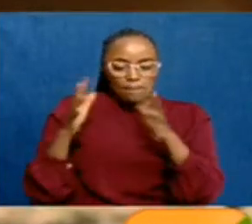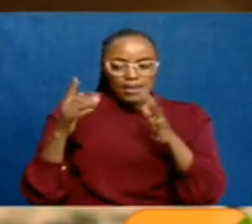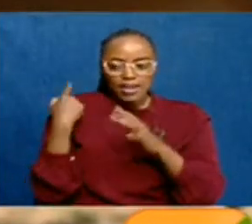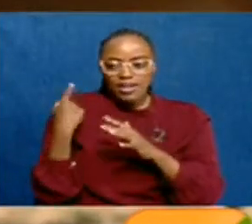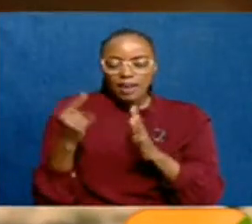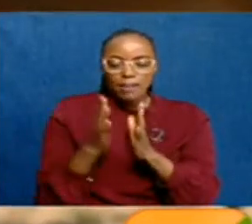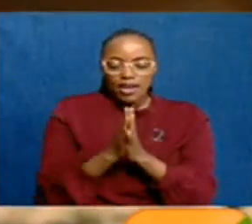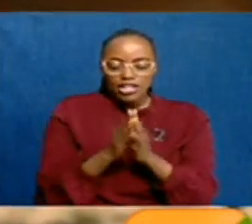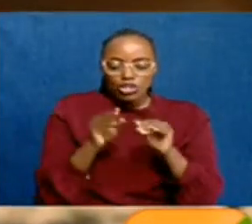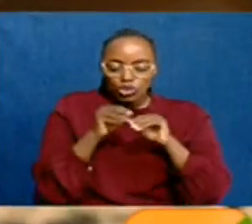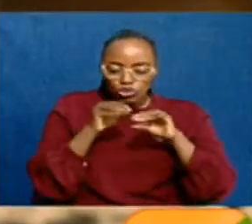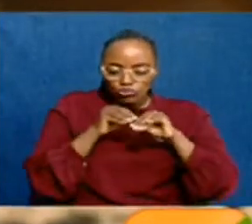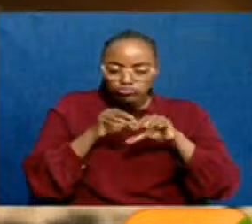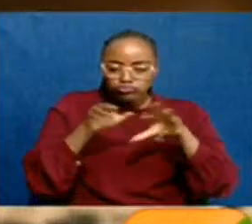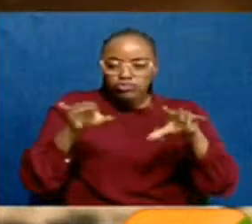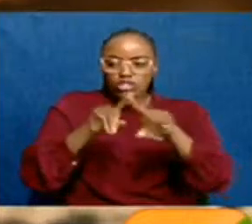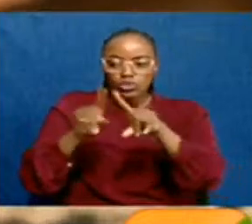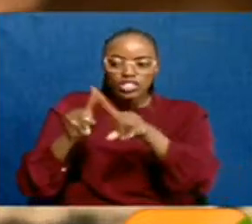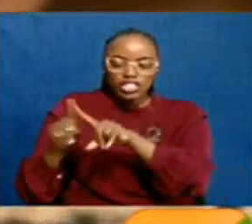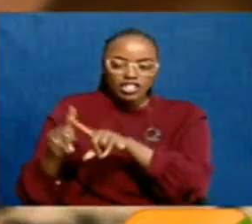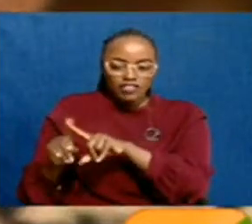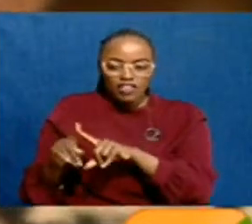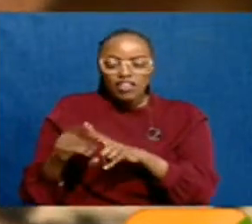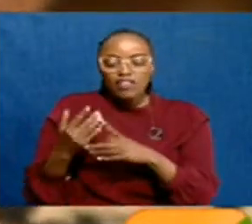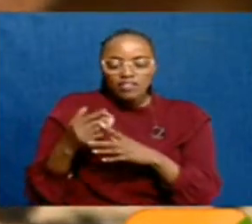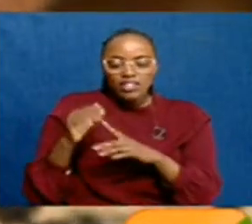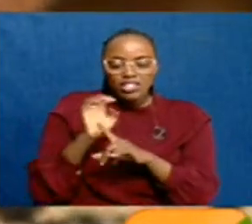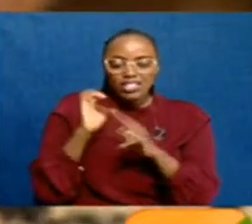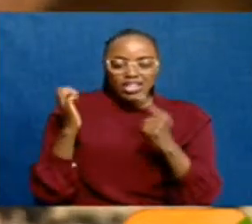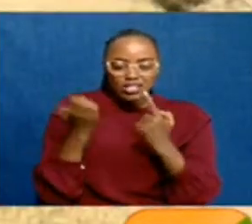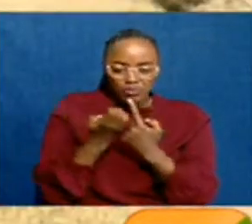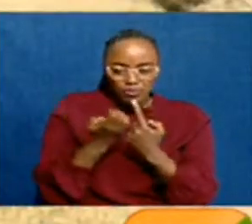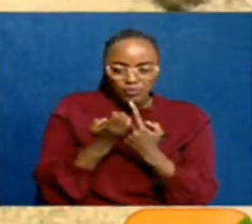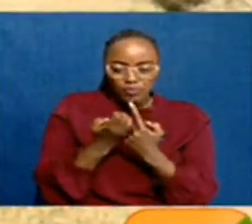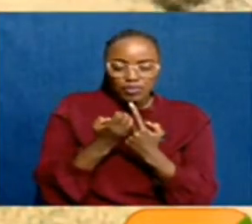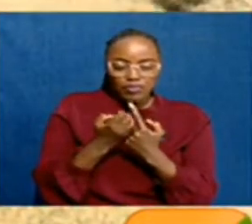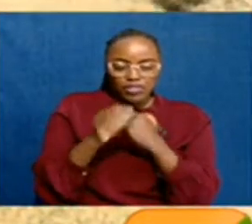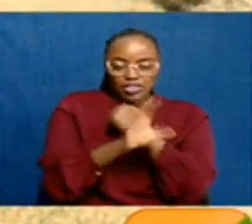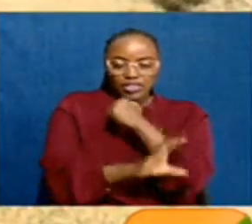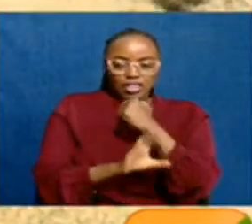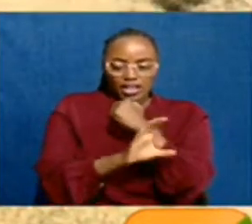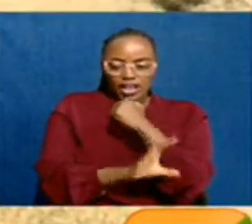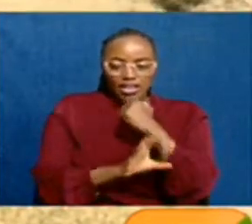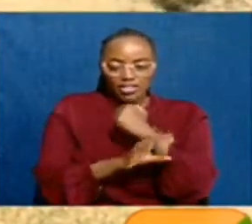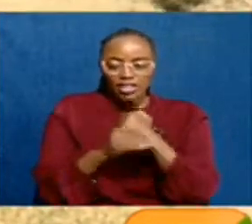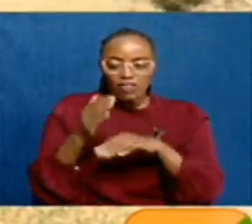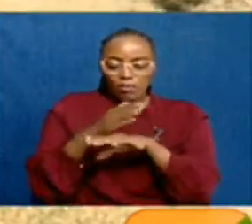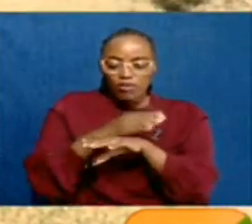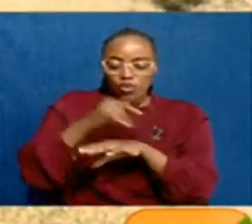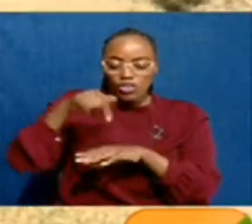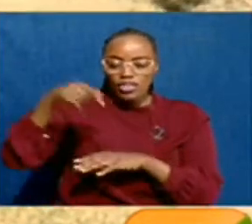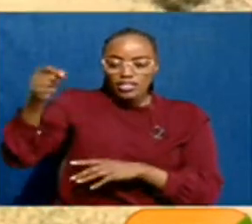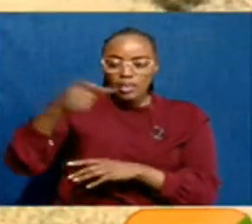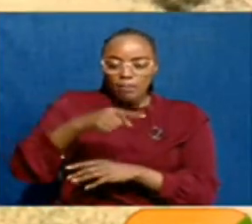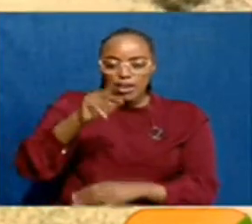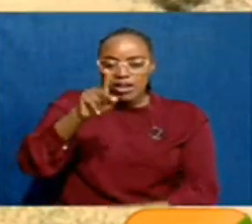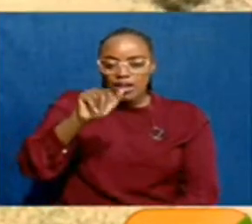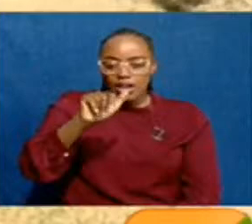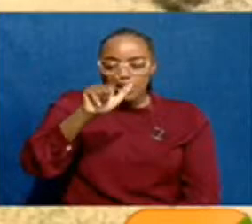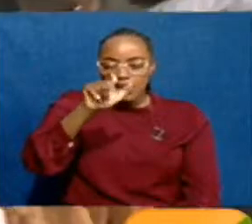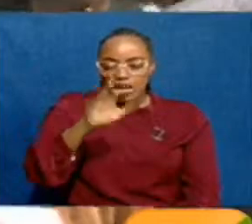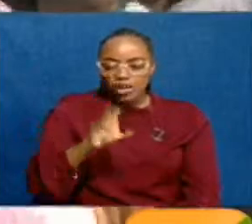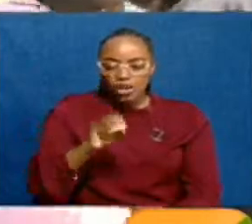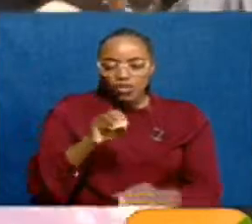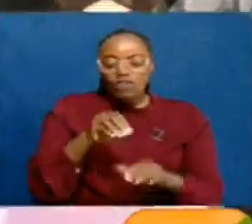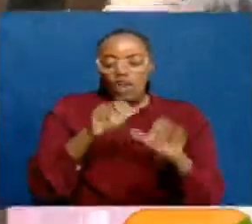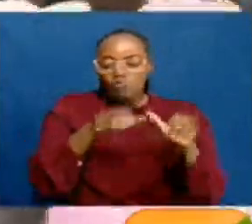and dissemination to the various ecological zones of this country. Earlier this month, KALRO hosted the